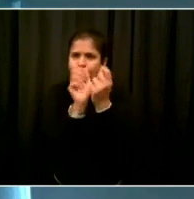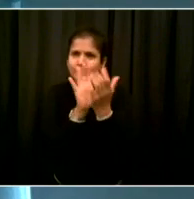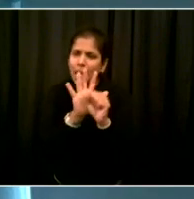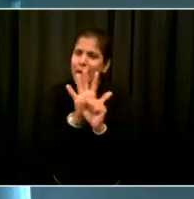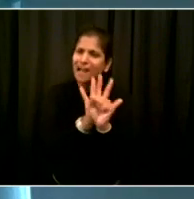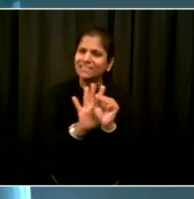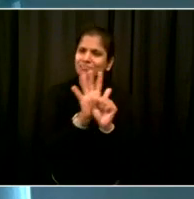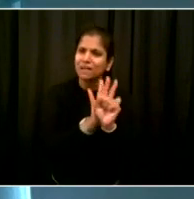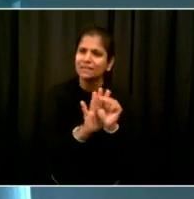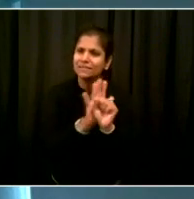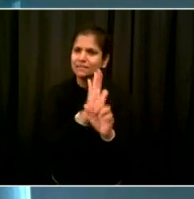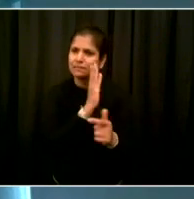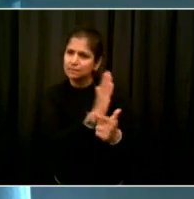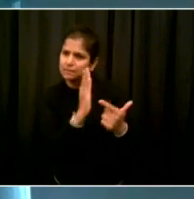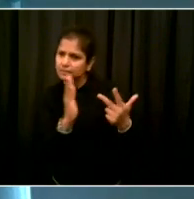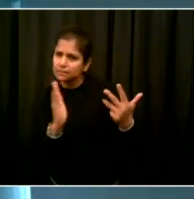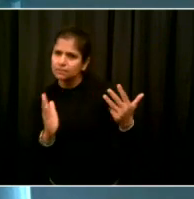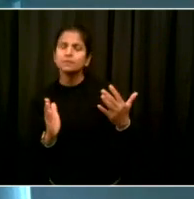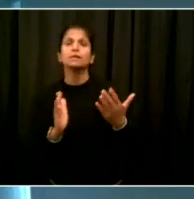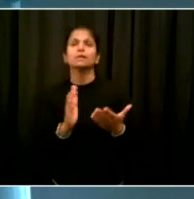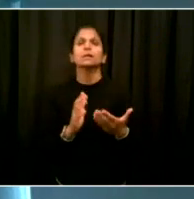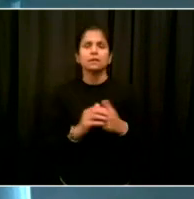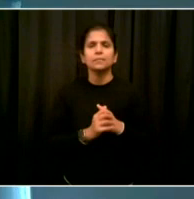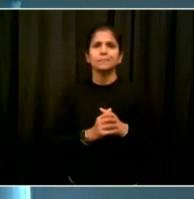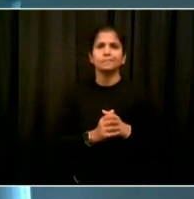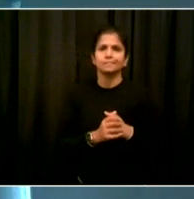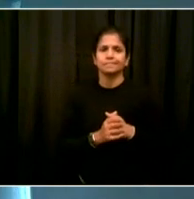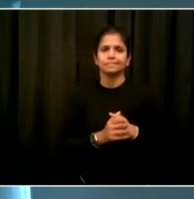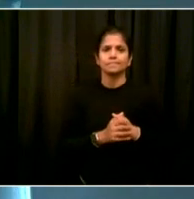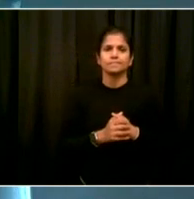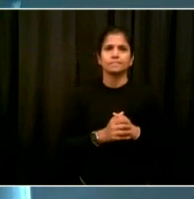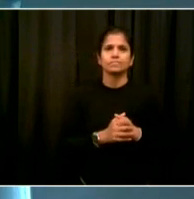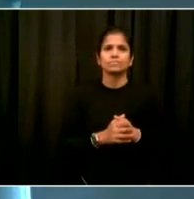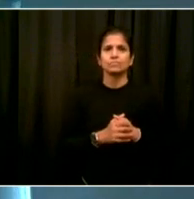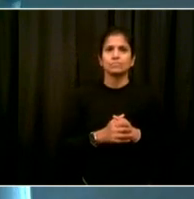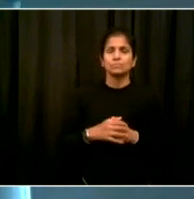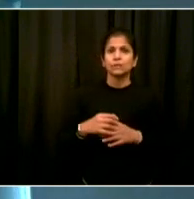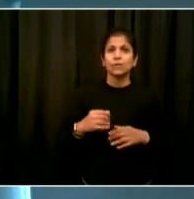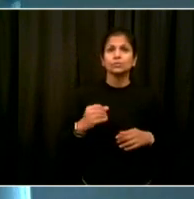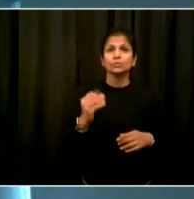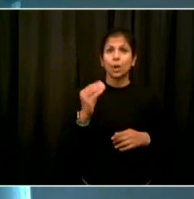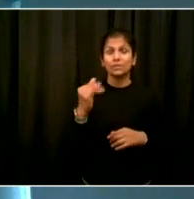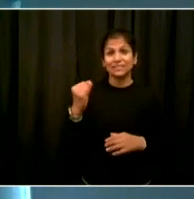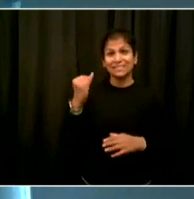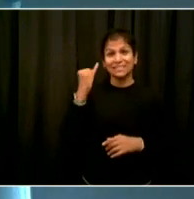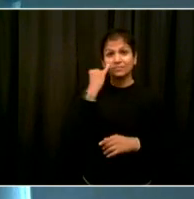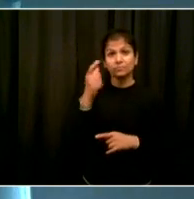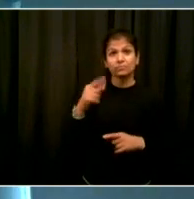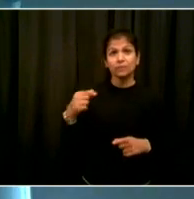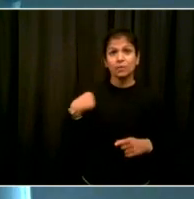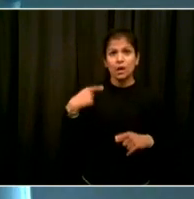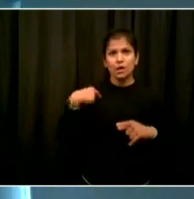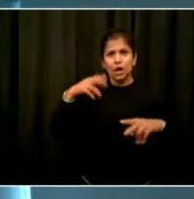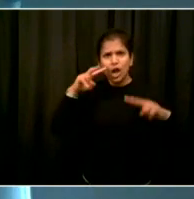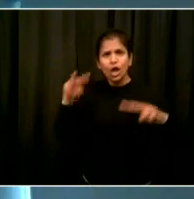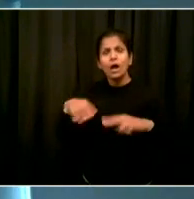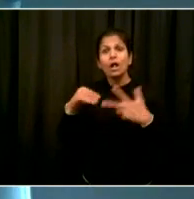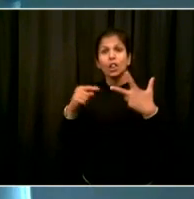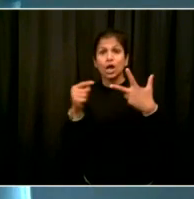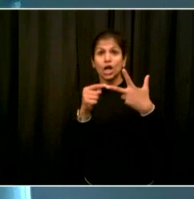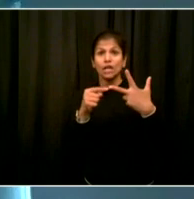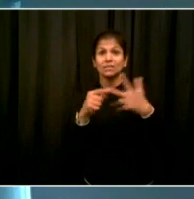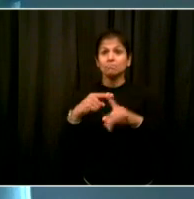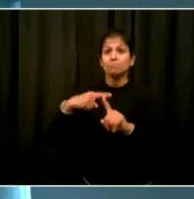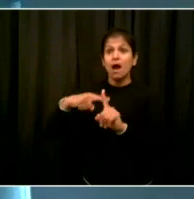one time. We use test positivity for that, and that is a slight or maybe sometimes dramatic overestimate of it. So that's why we have